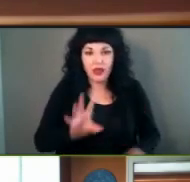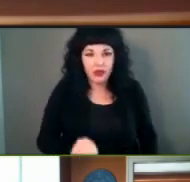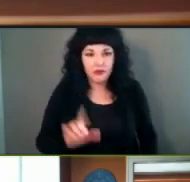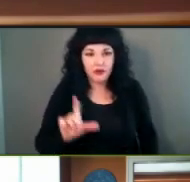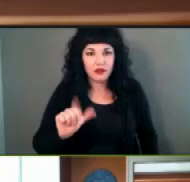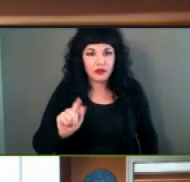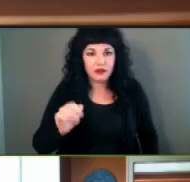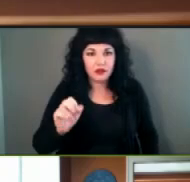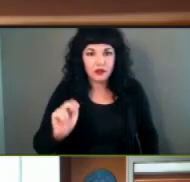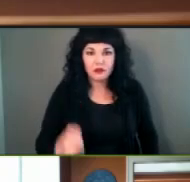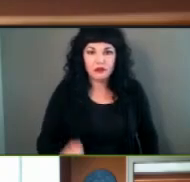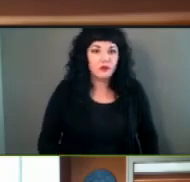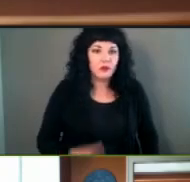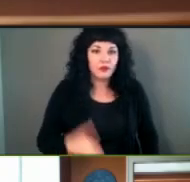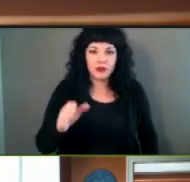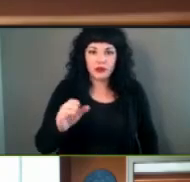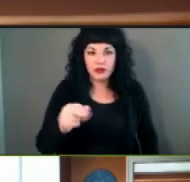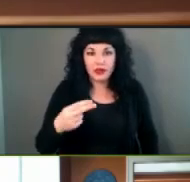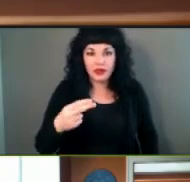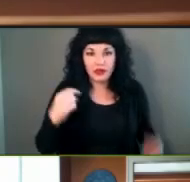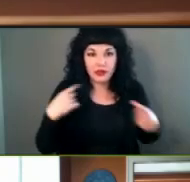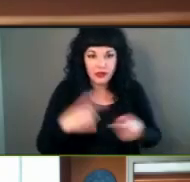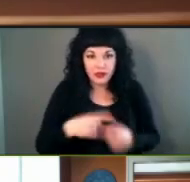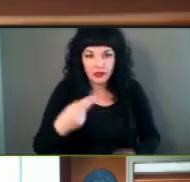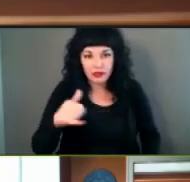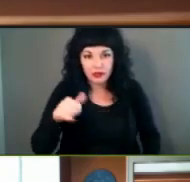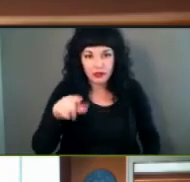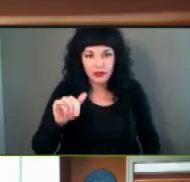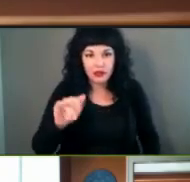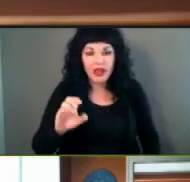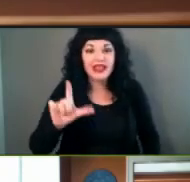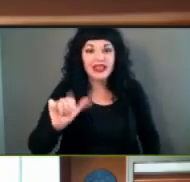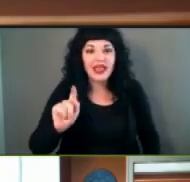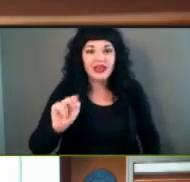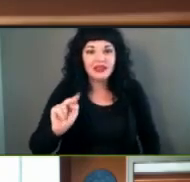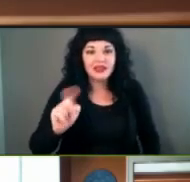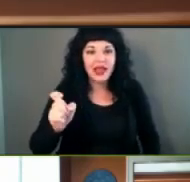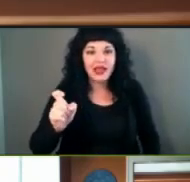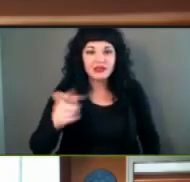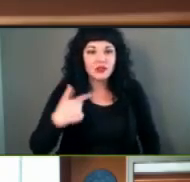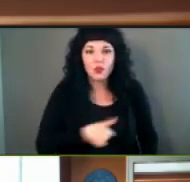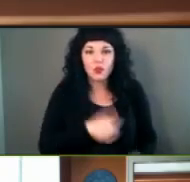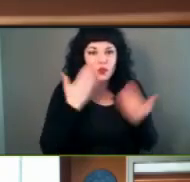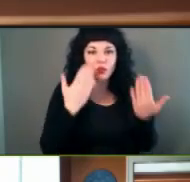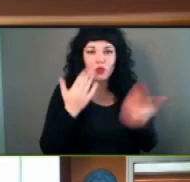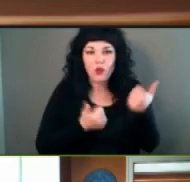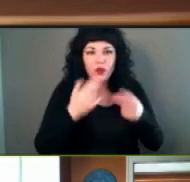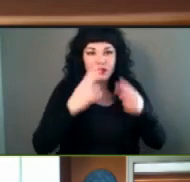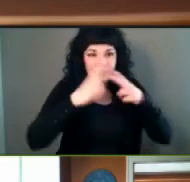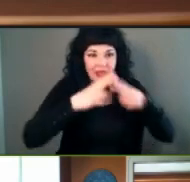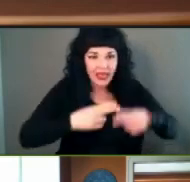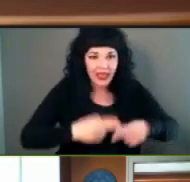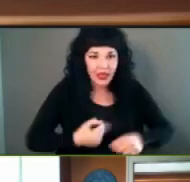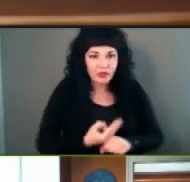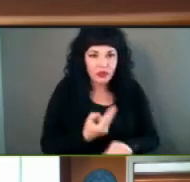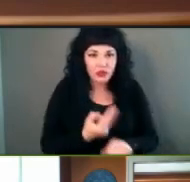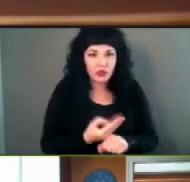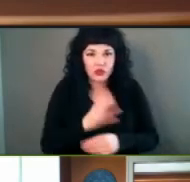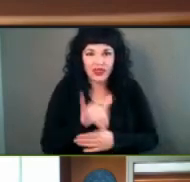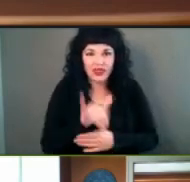or Hispanic, Latino, Latinx. We aren't even sure what name to call ourselves that isn't rooted in our own